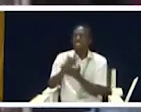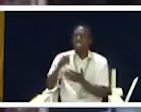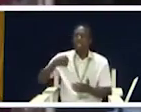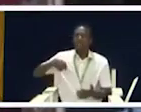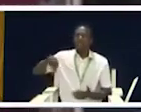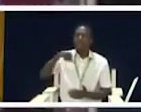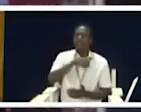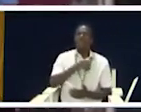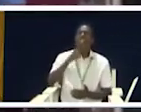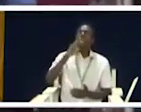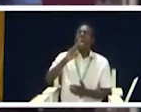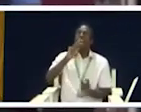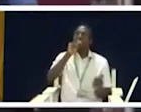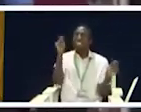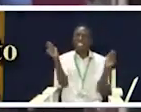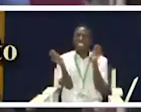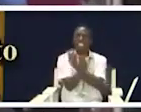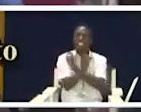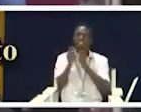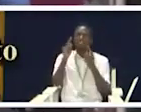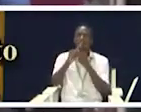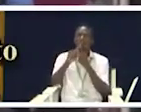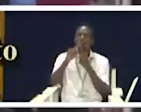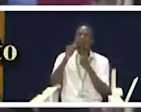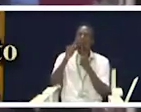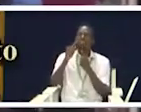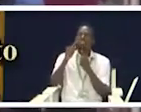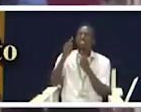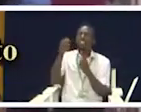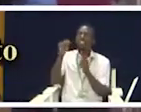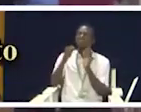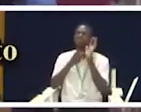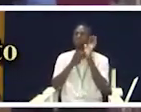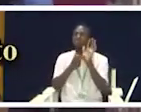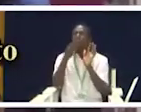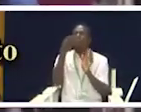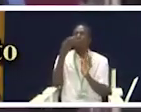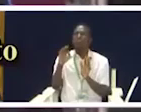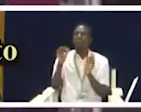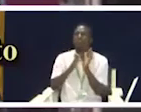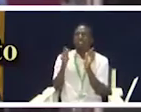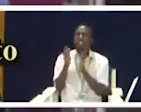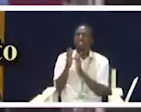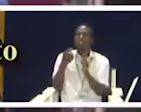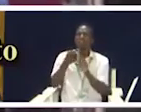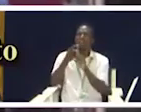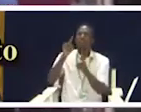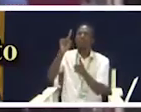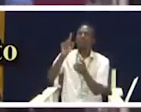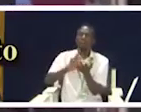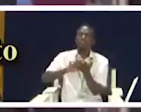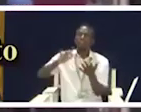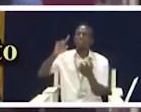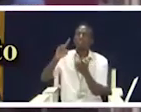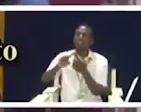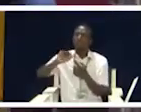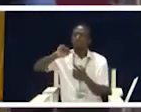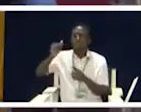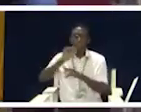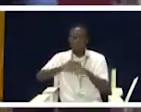very image of Jesus, from one level of glory to another level of glory. Don't rationalize the word. Just follow the